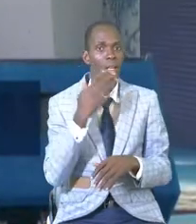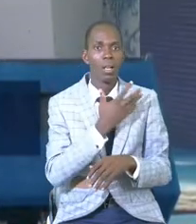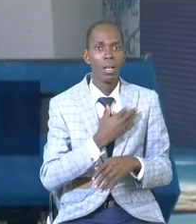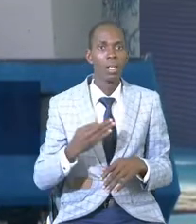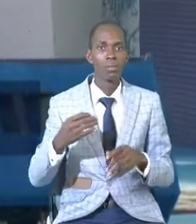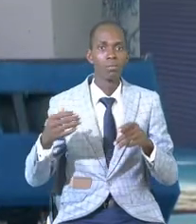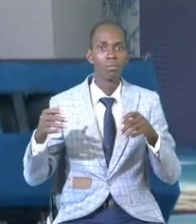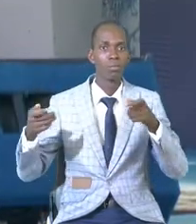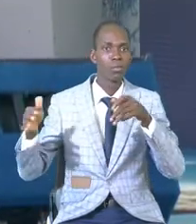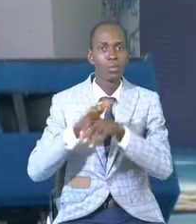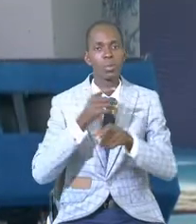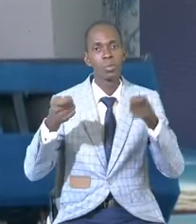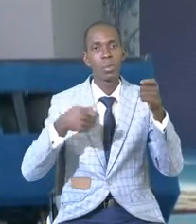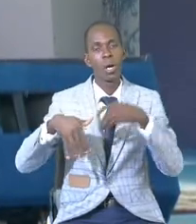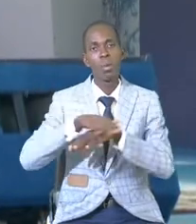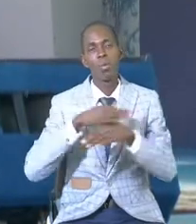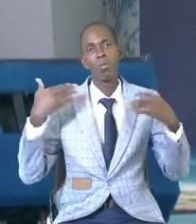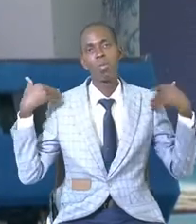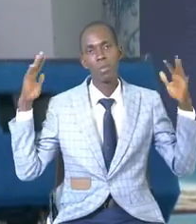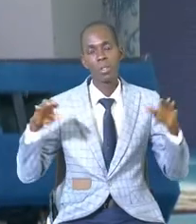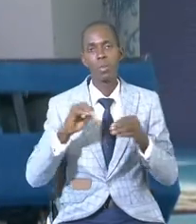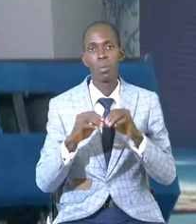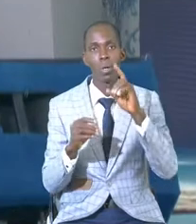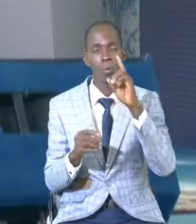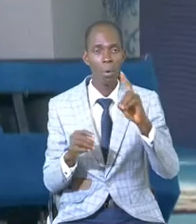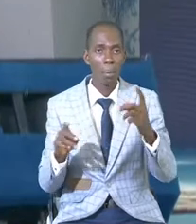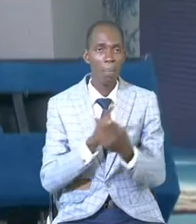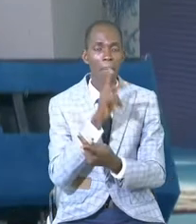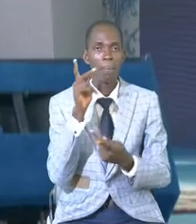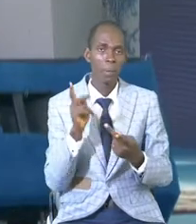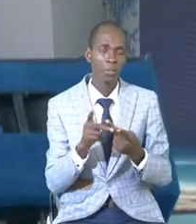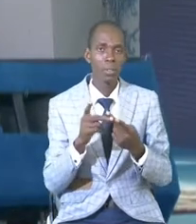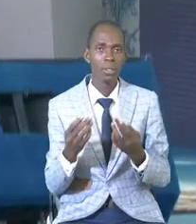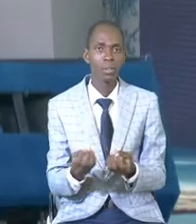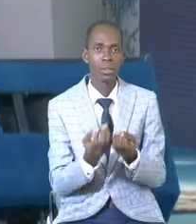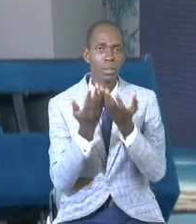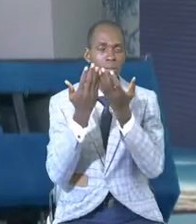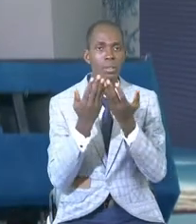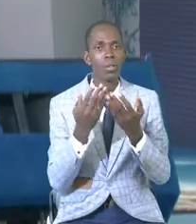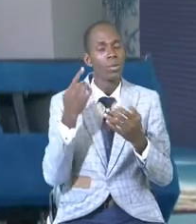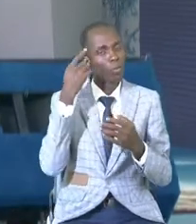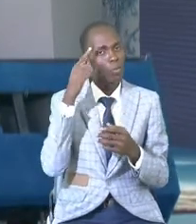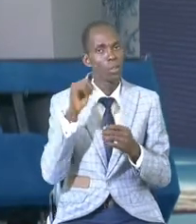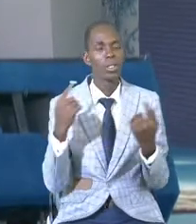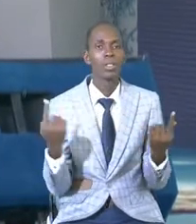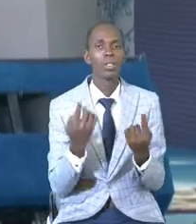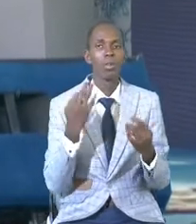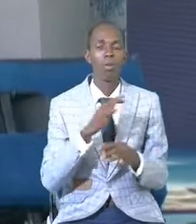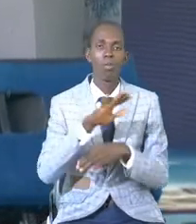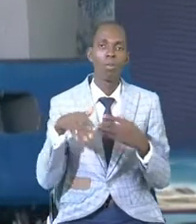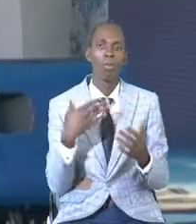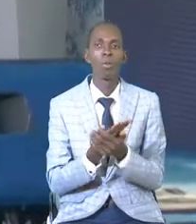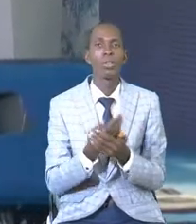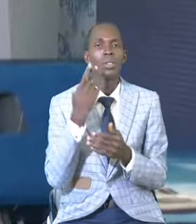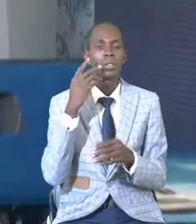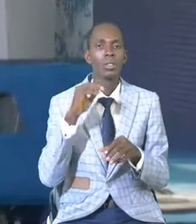at number 1 there. Number 1, perfect sacrifice for the sins of all. Look at Hebrews